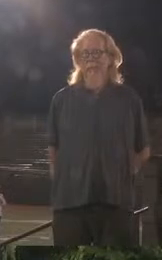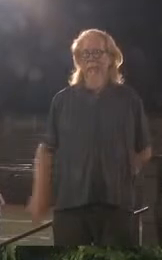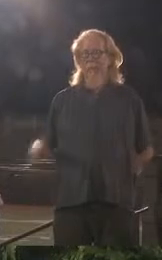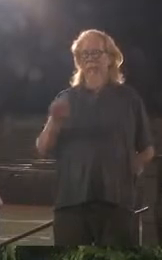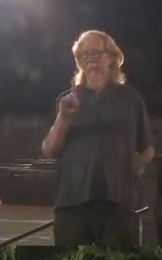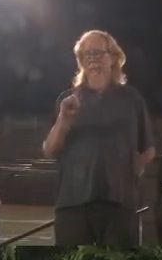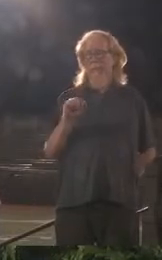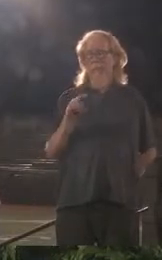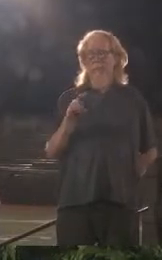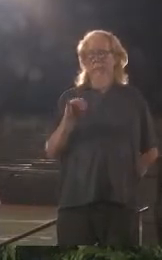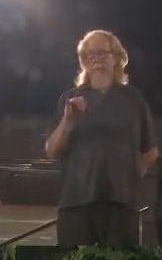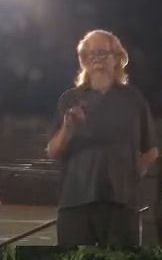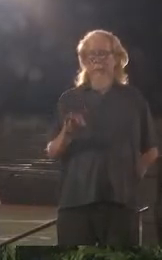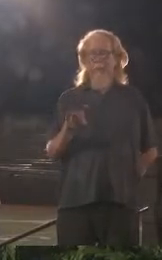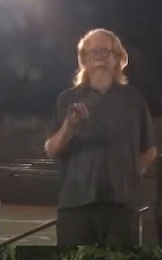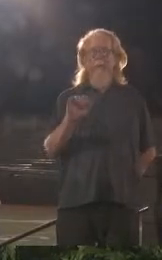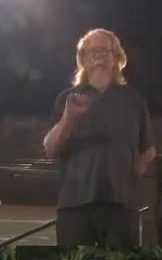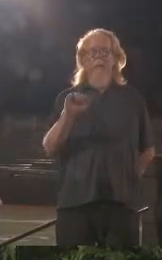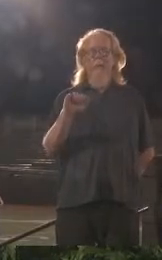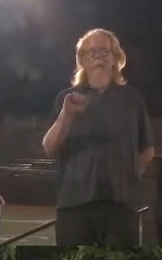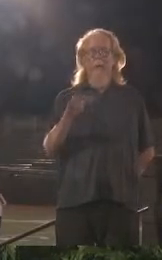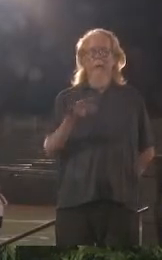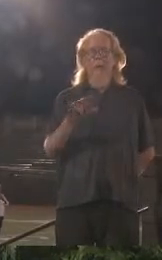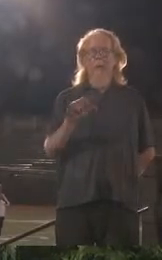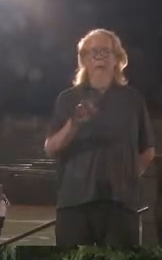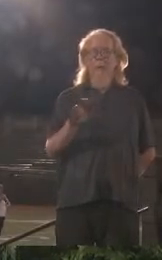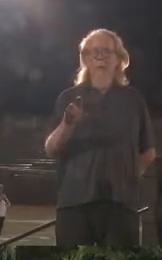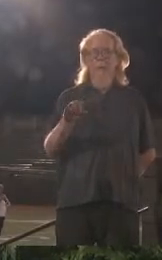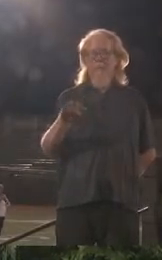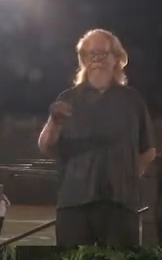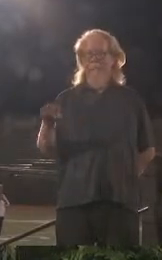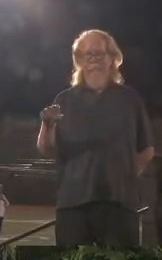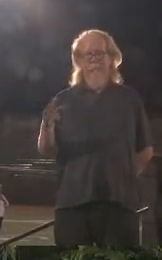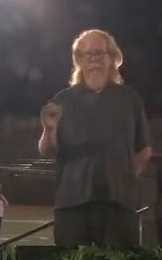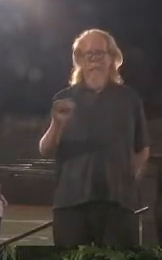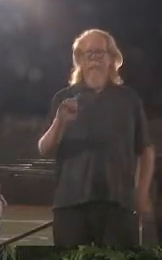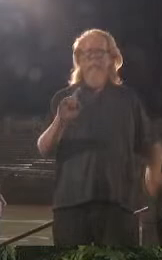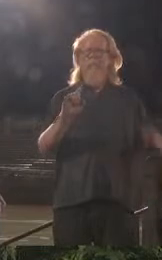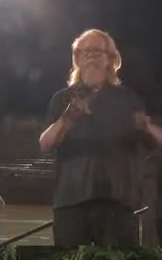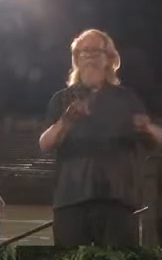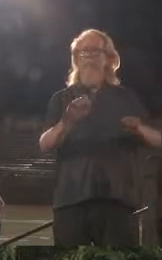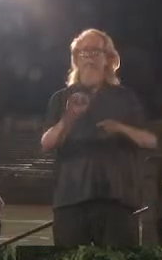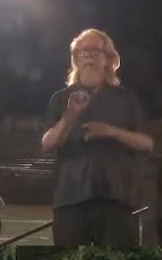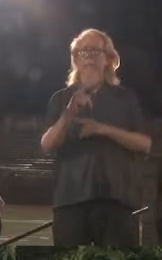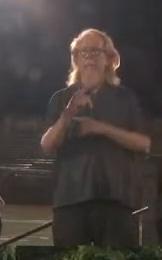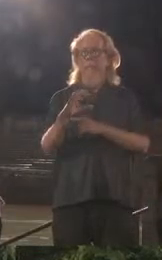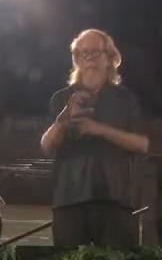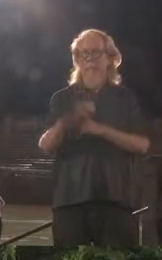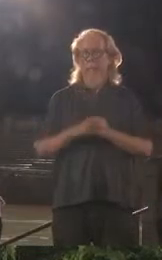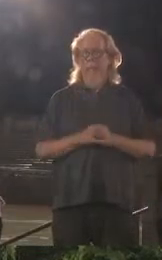David Alejandro Santillan Gorion will be attending St. Philip's College.